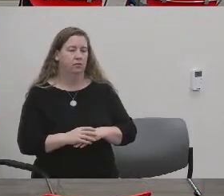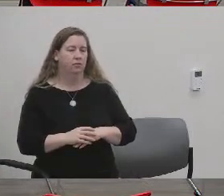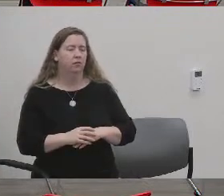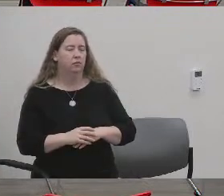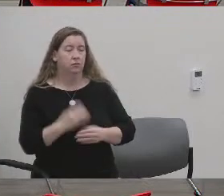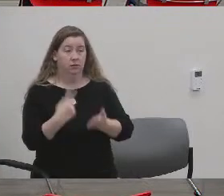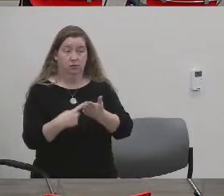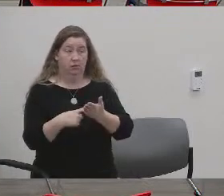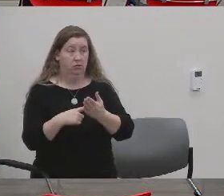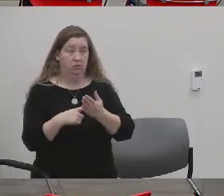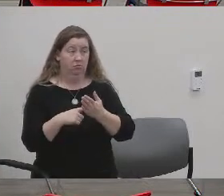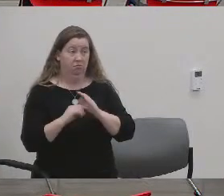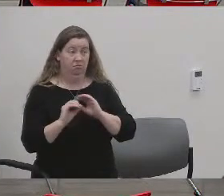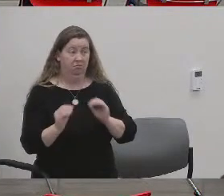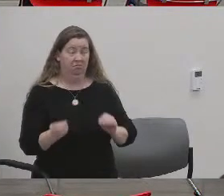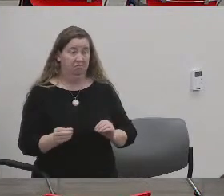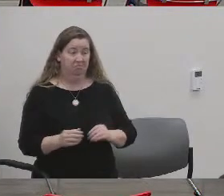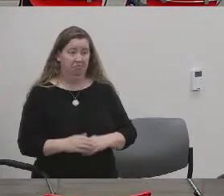Discussion?